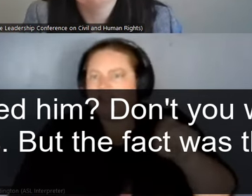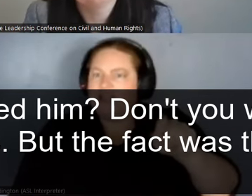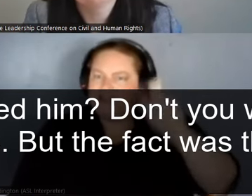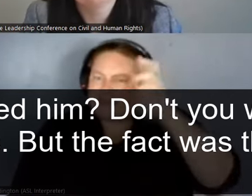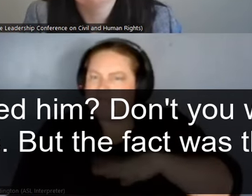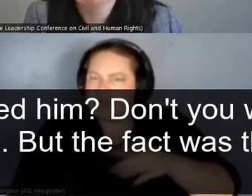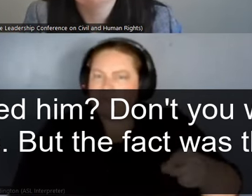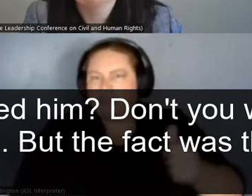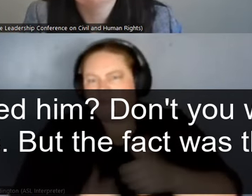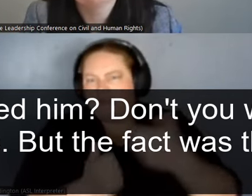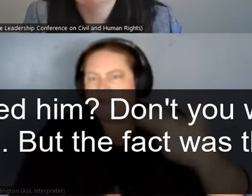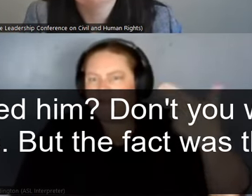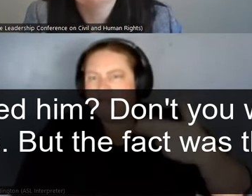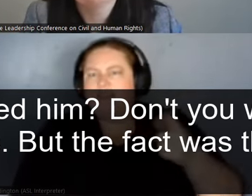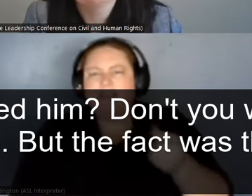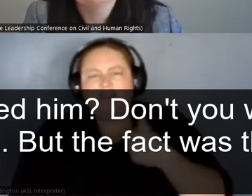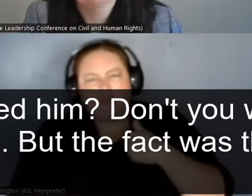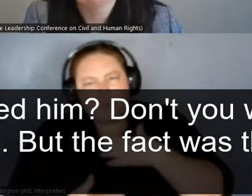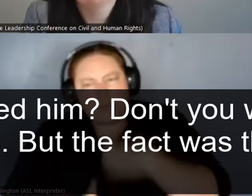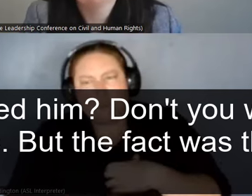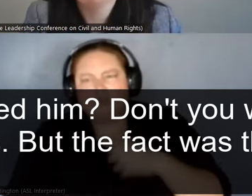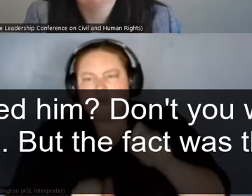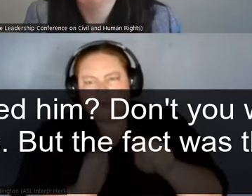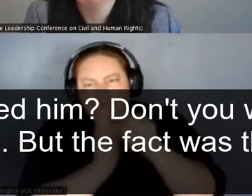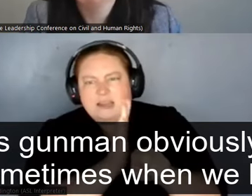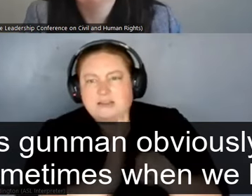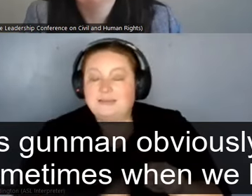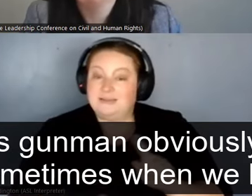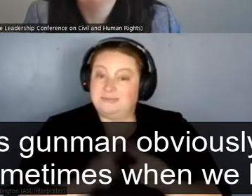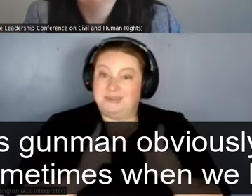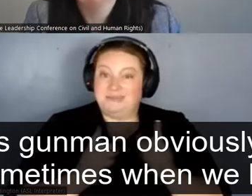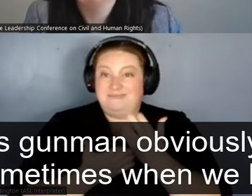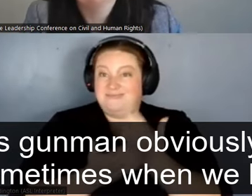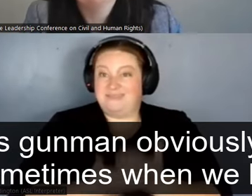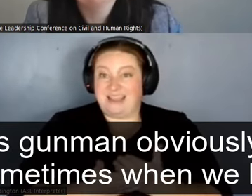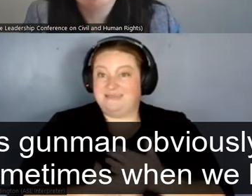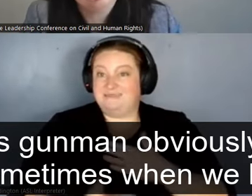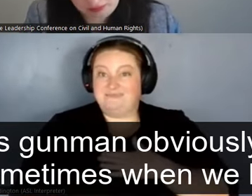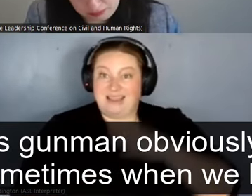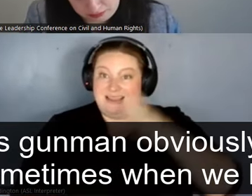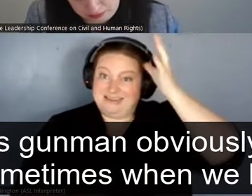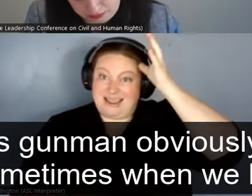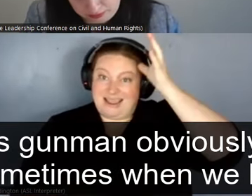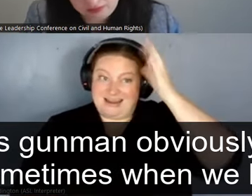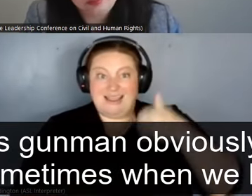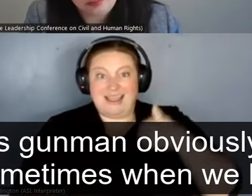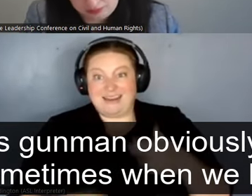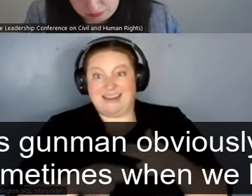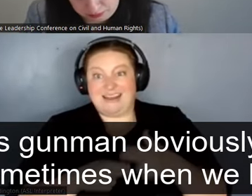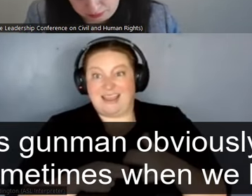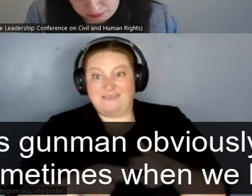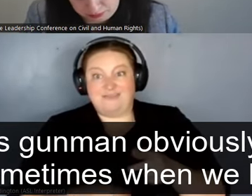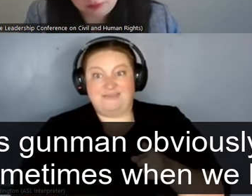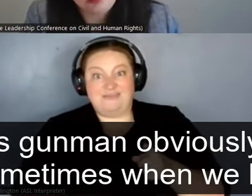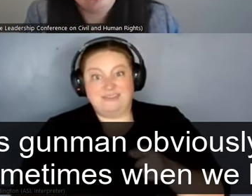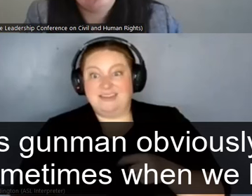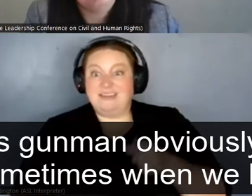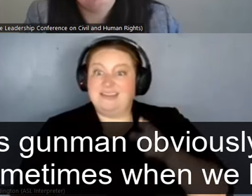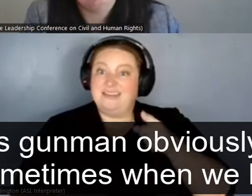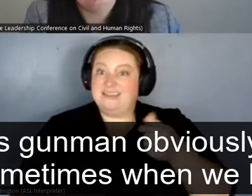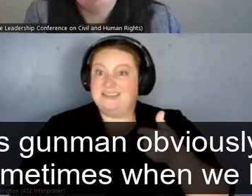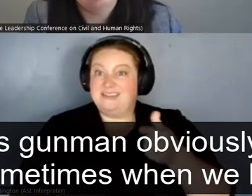these things. But the fact was that my dad had a knife, and this gunman obviously had